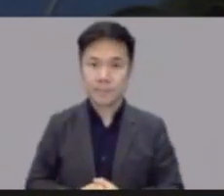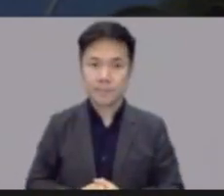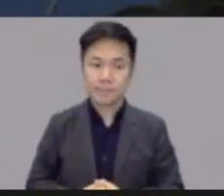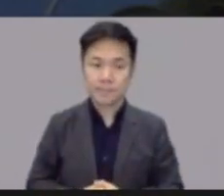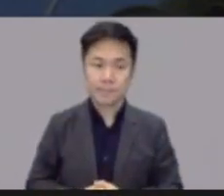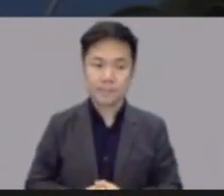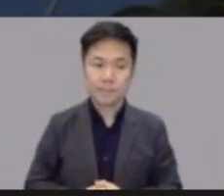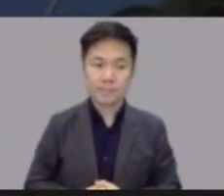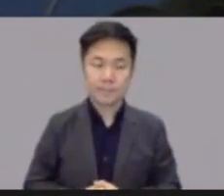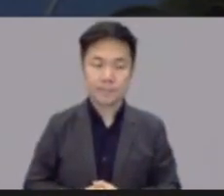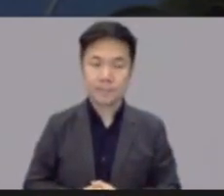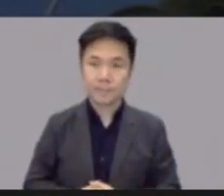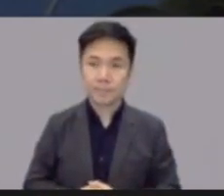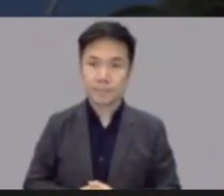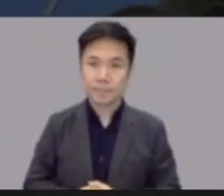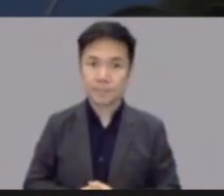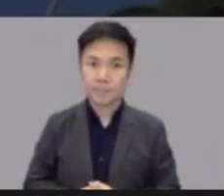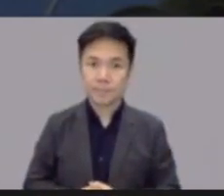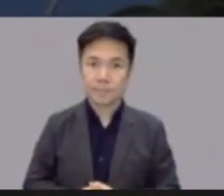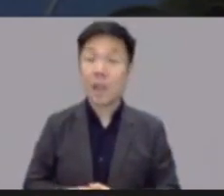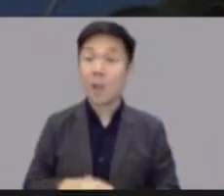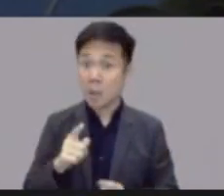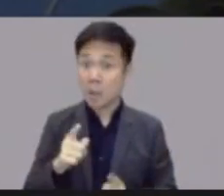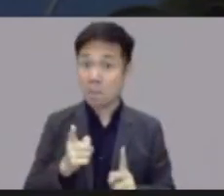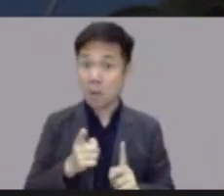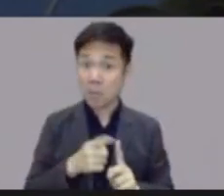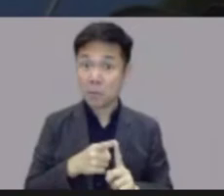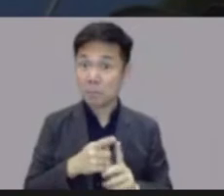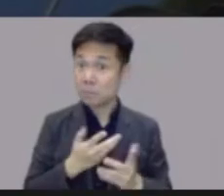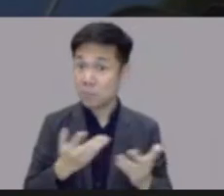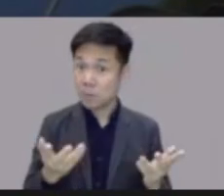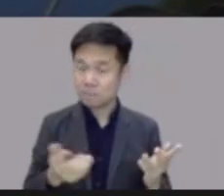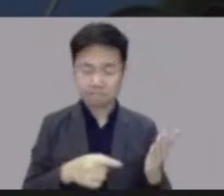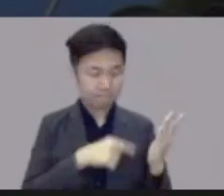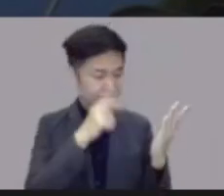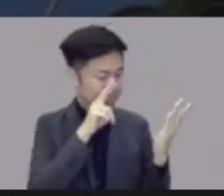and Paris in this resolution so